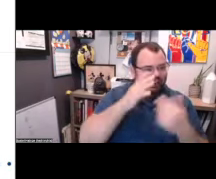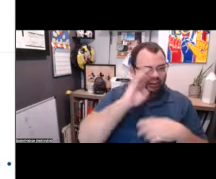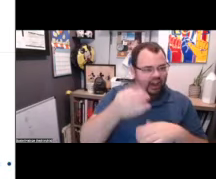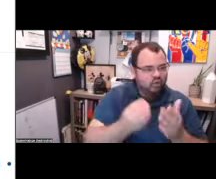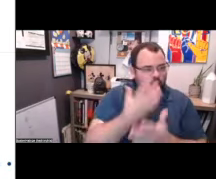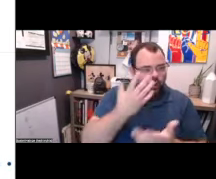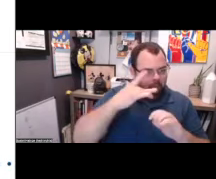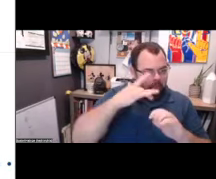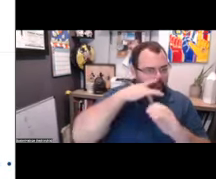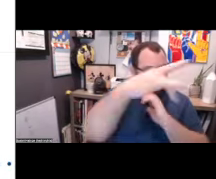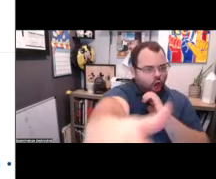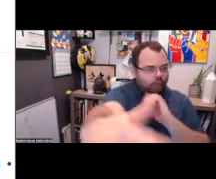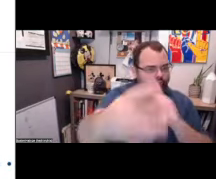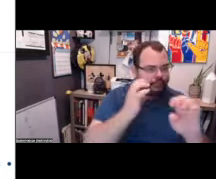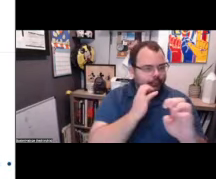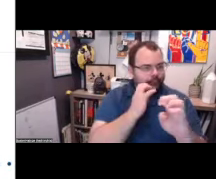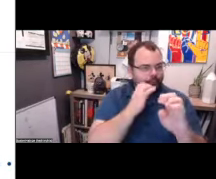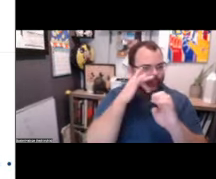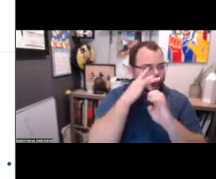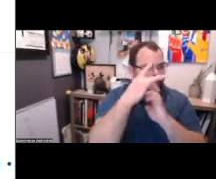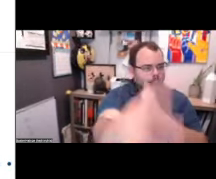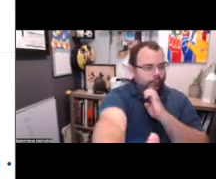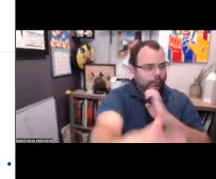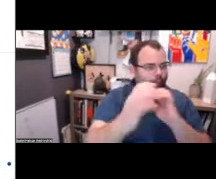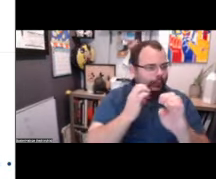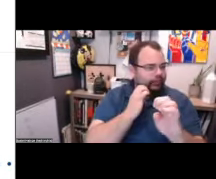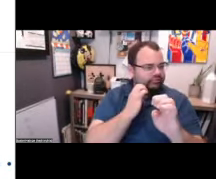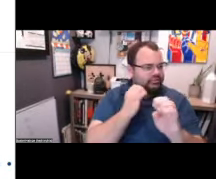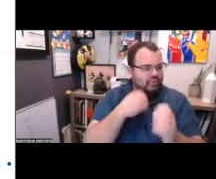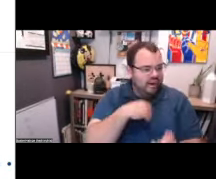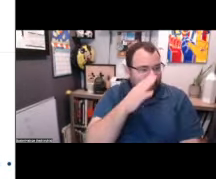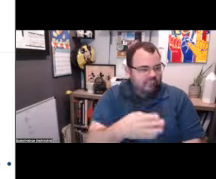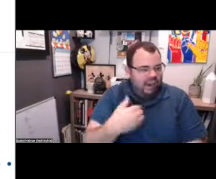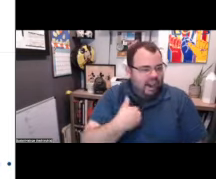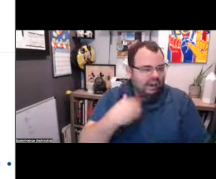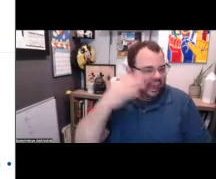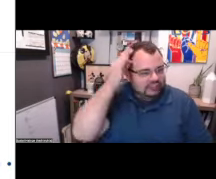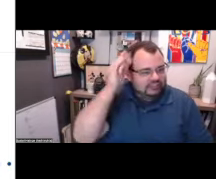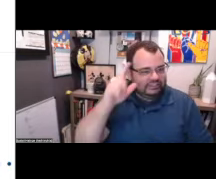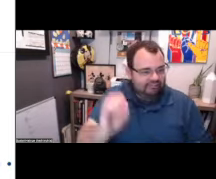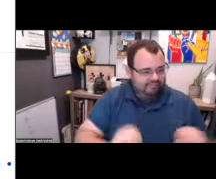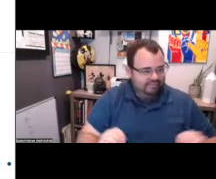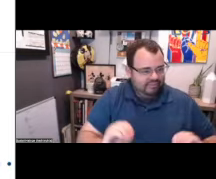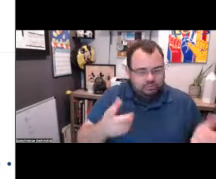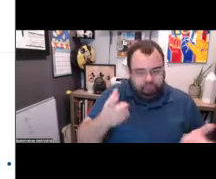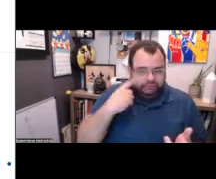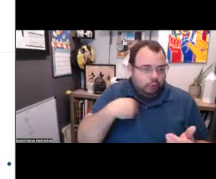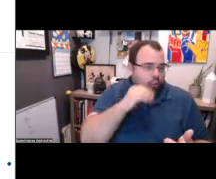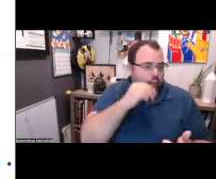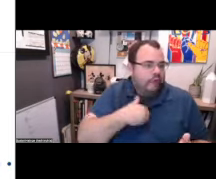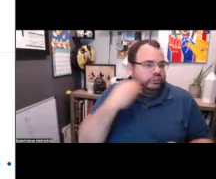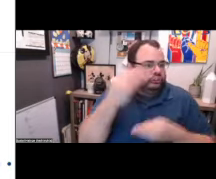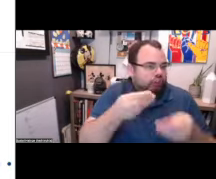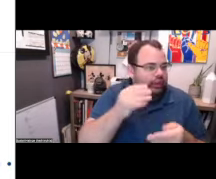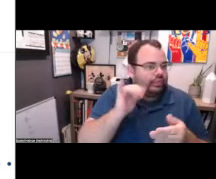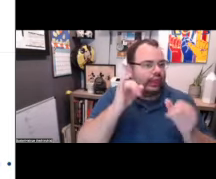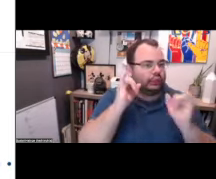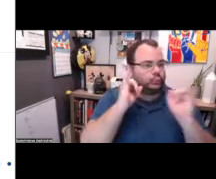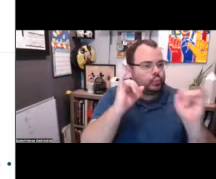I didn't have anything. There is no hairs. So in mine, there's no hairs. It's like, when you're